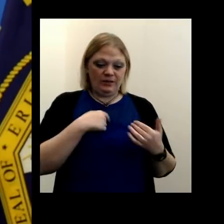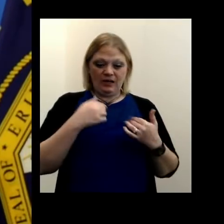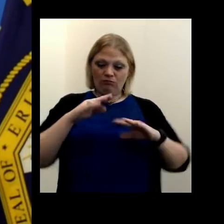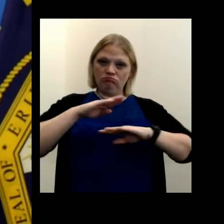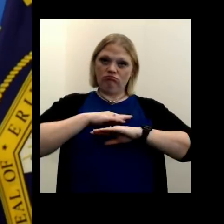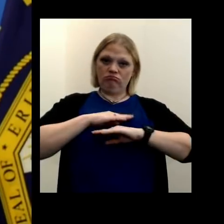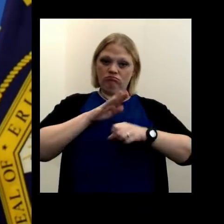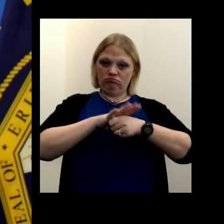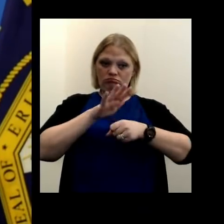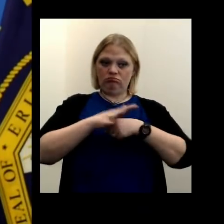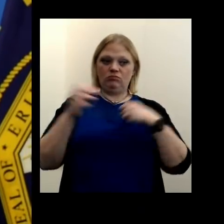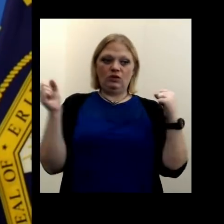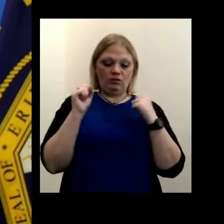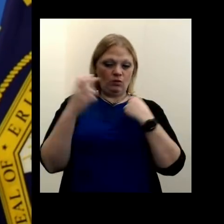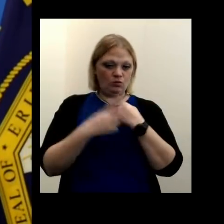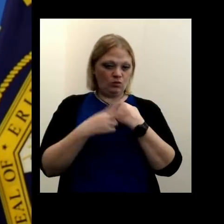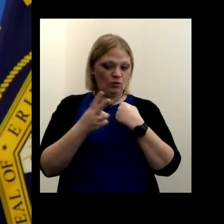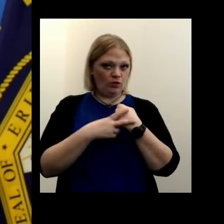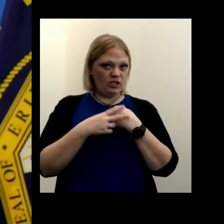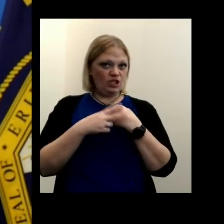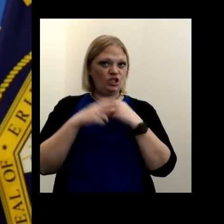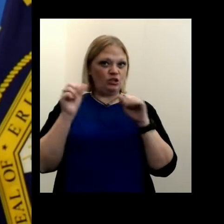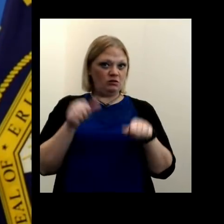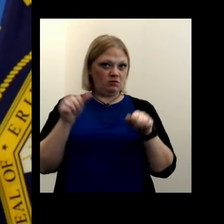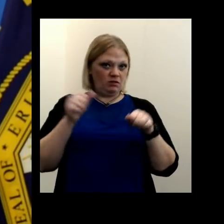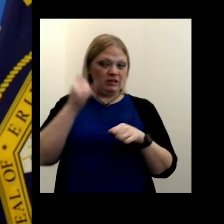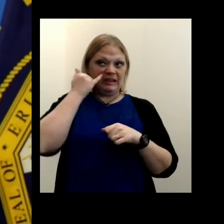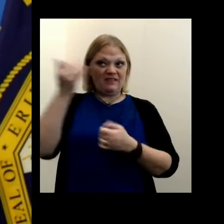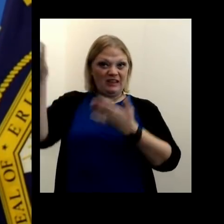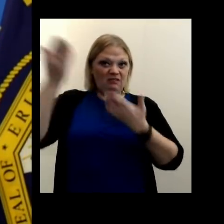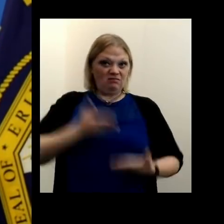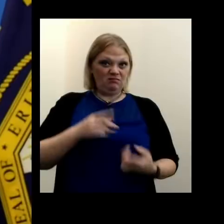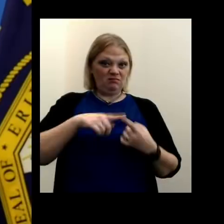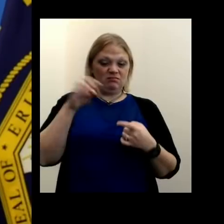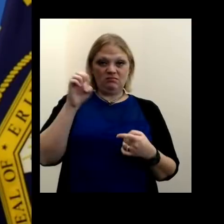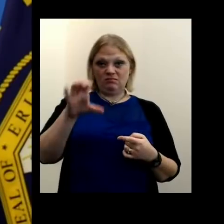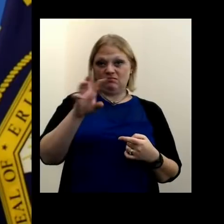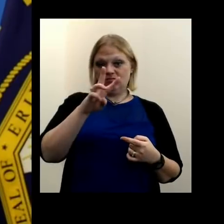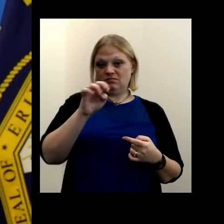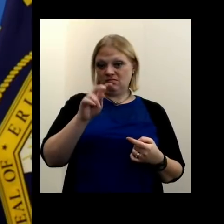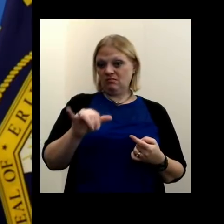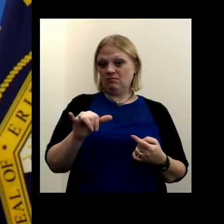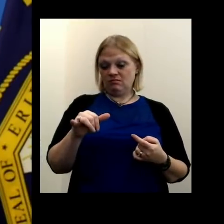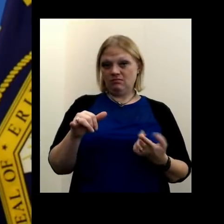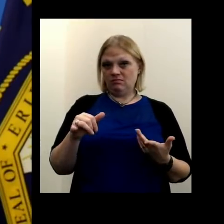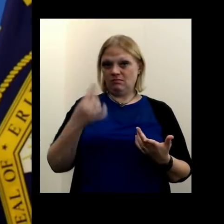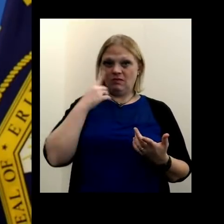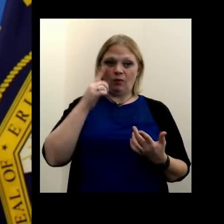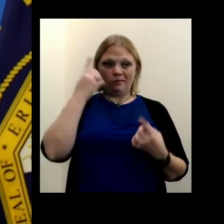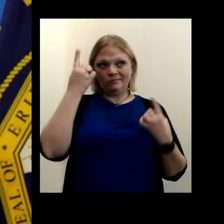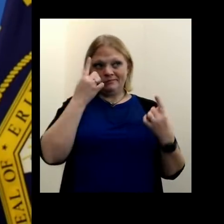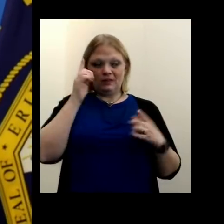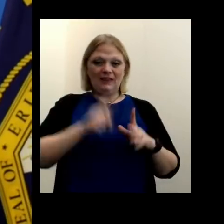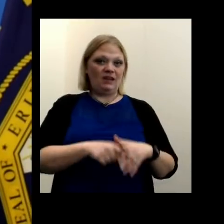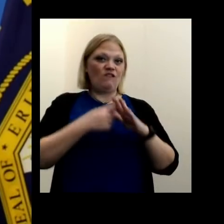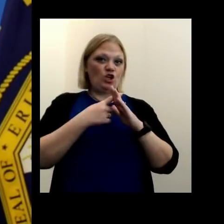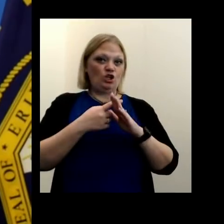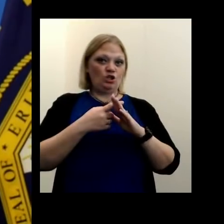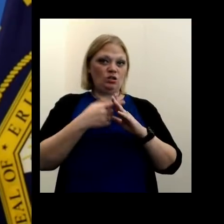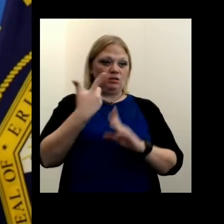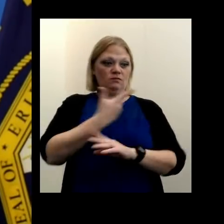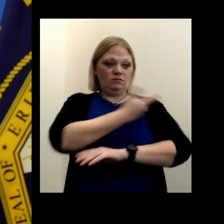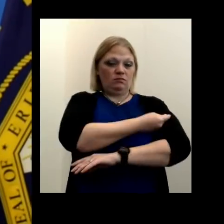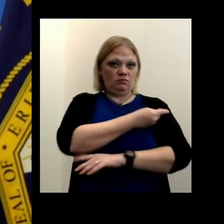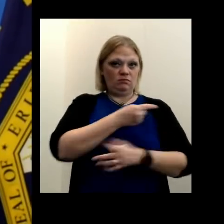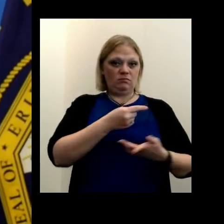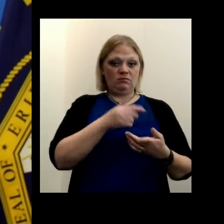cold storage capability to handle vaccines if they're delivered to Erie County in Western New York for what would be considered the initial dosage. Erie